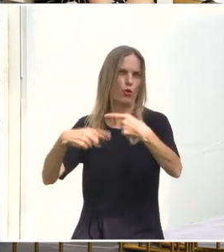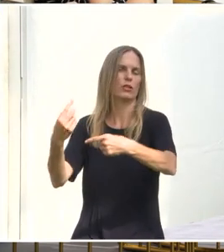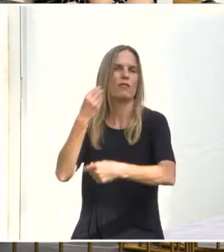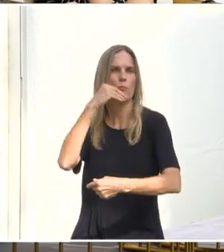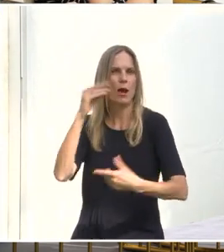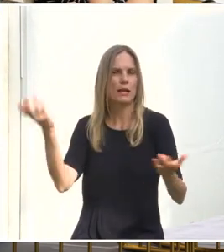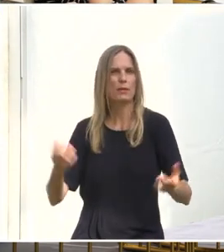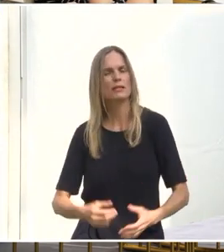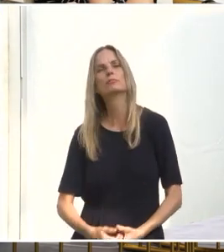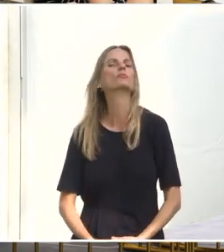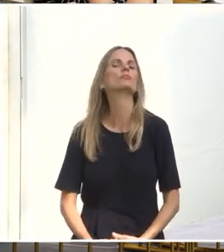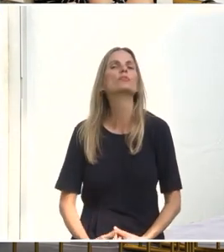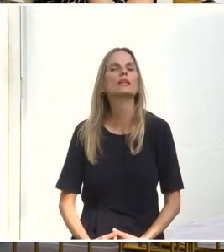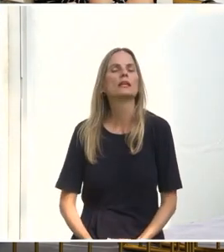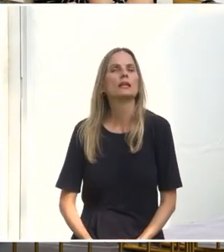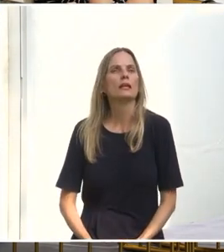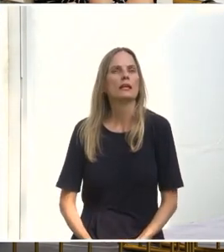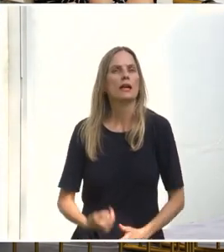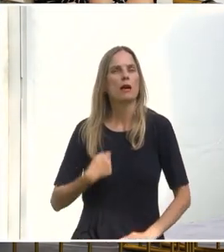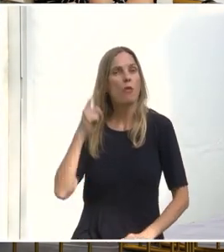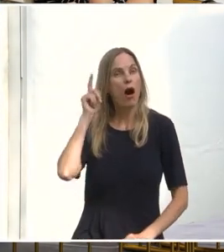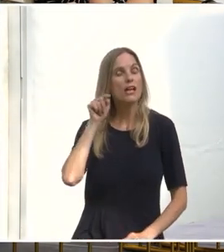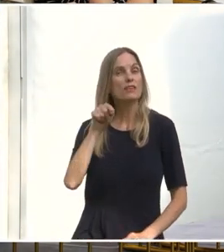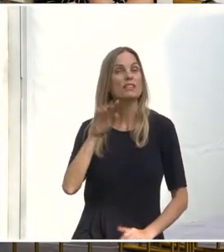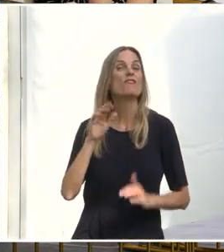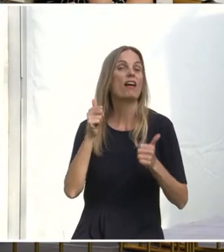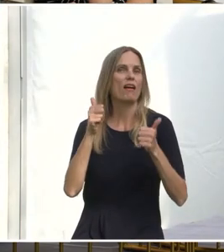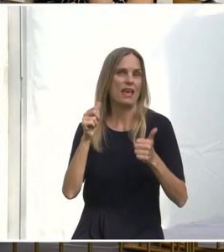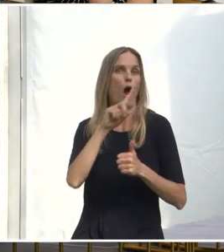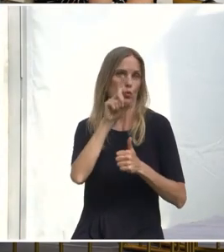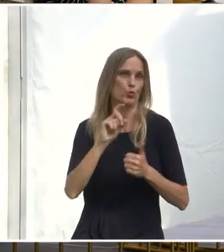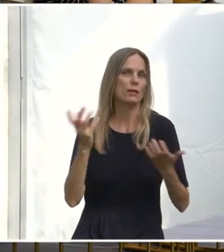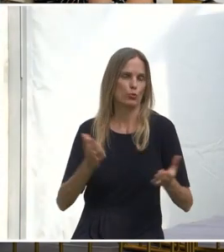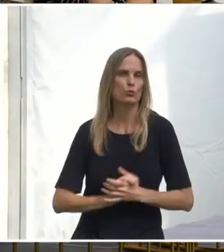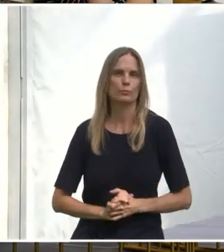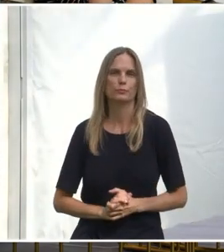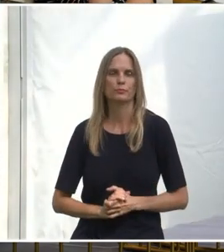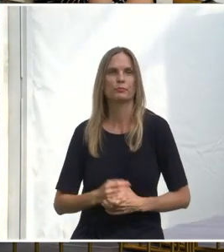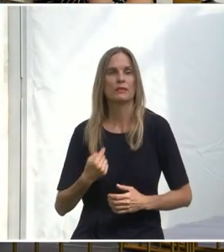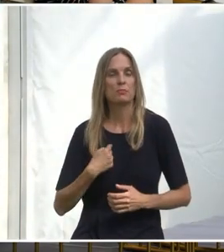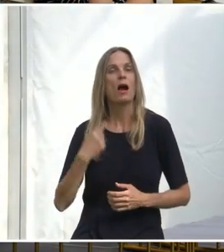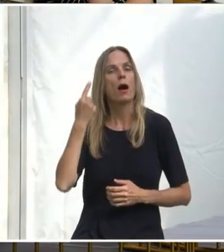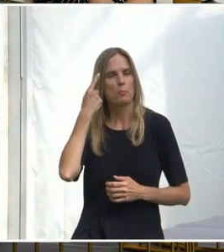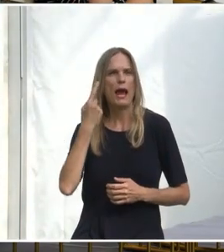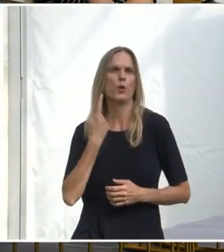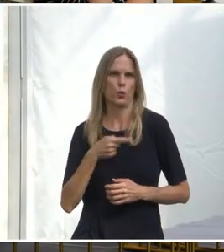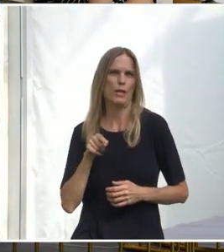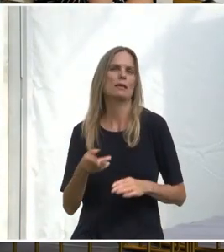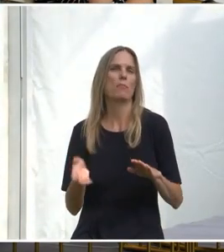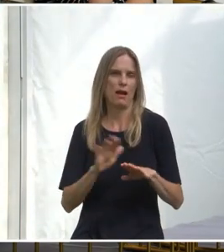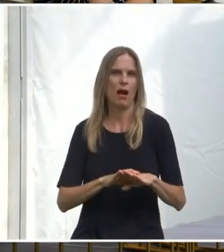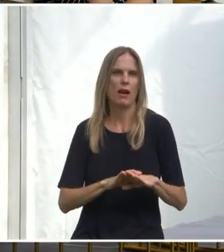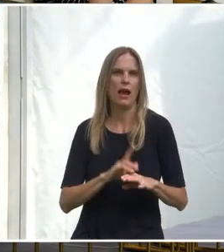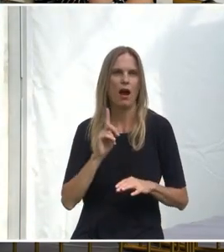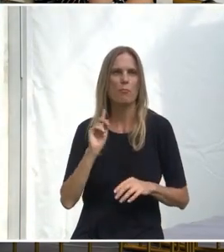Yeah, thank you, please. I think it's a very great question. And I have thought about, because I have